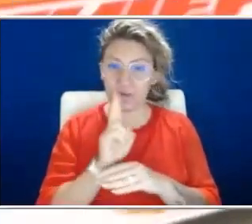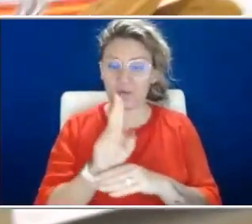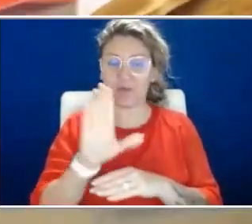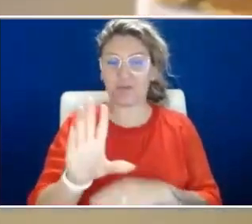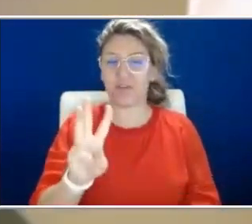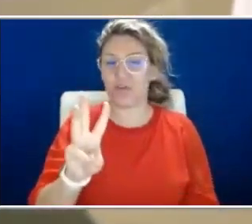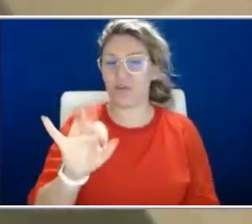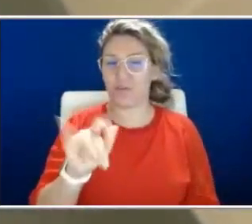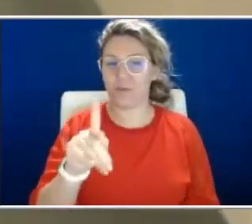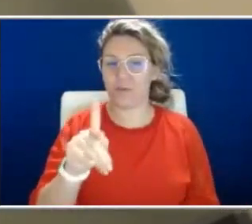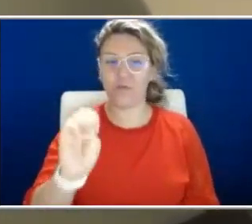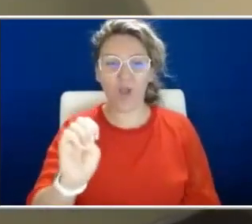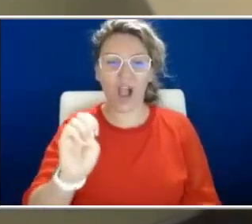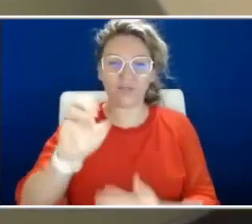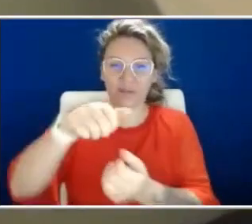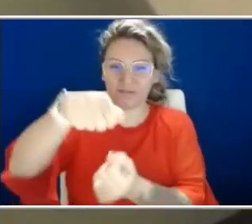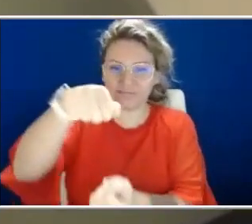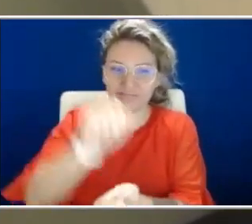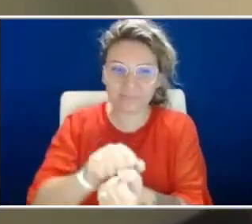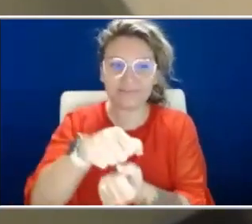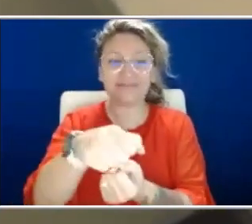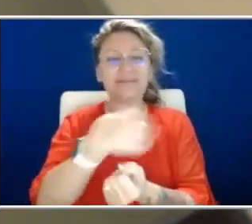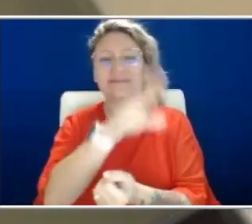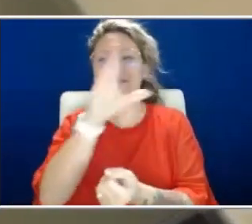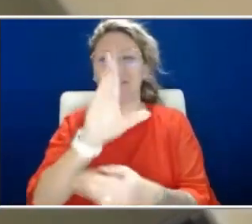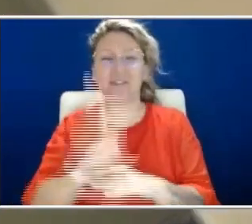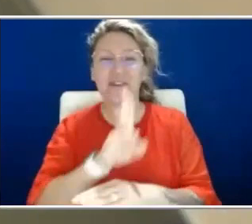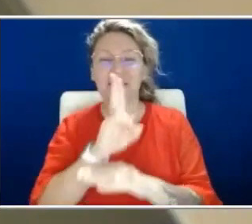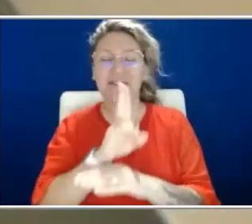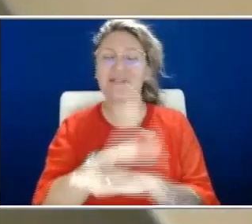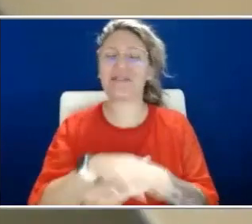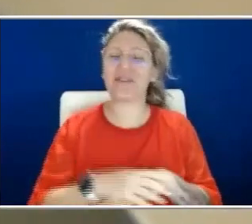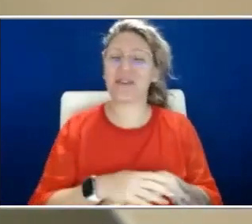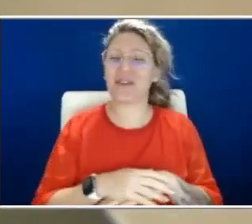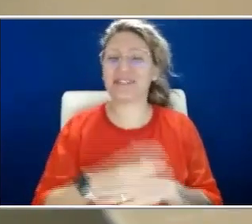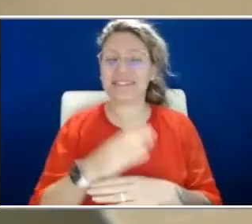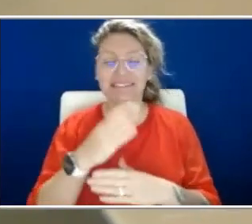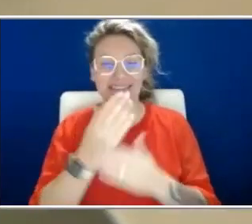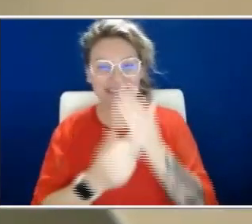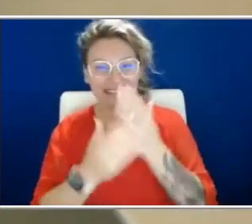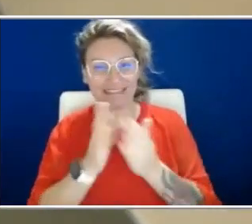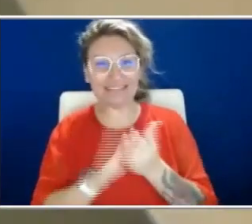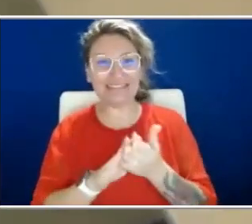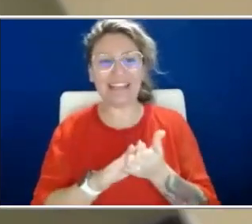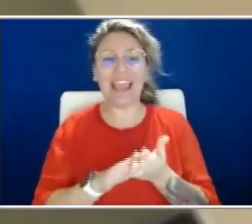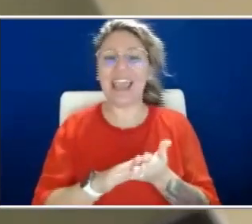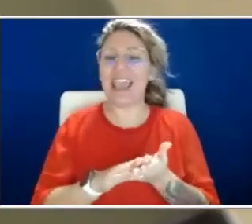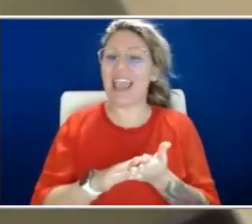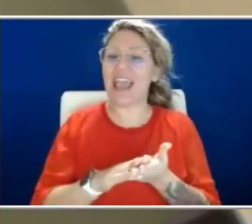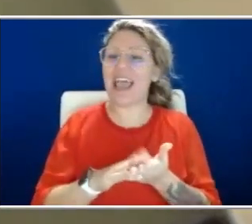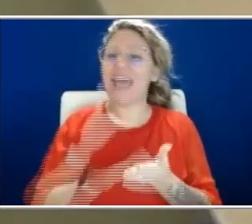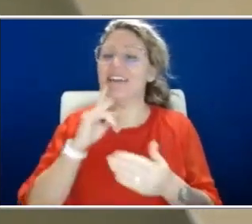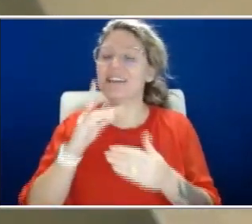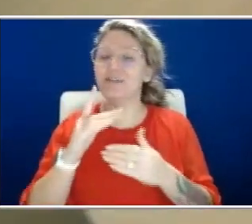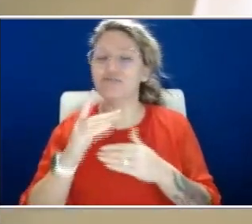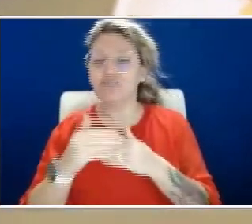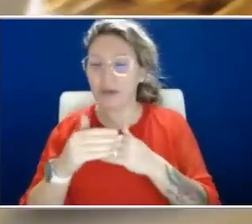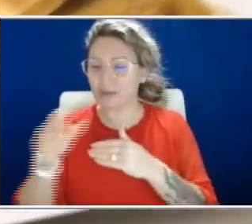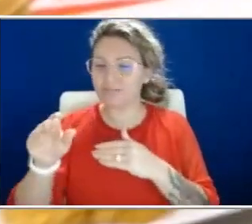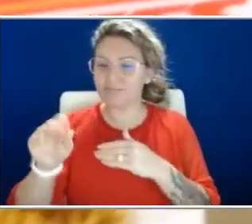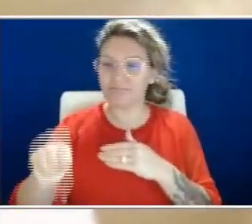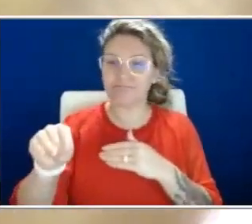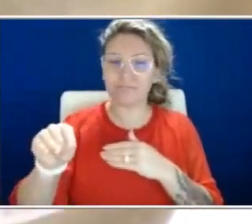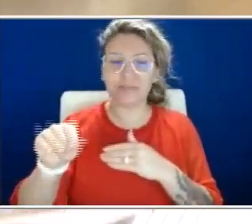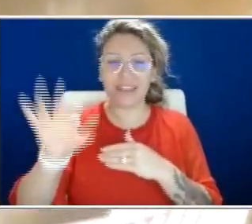the pantry that you've never used since last Christmas. Hand bread these yourselves. Use your air fryer. If you got that mode on your oven.